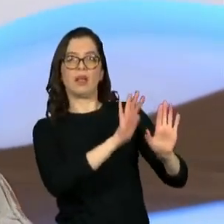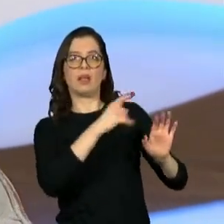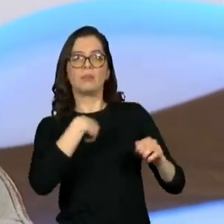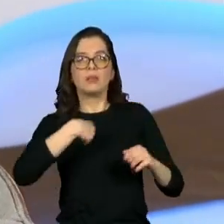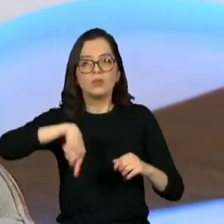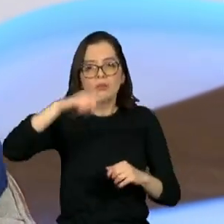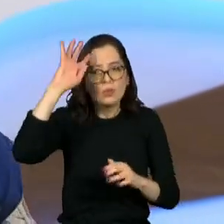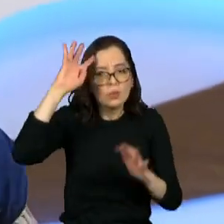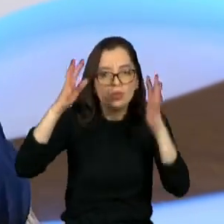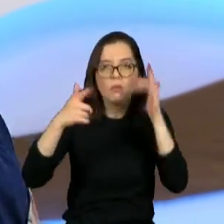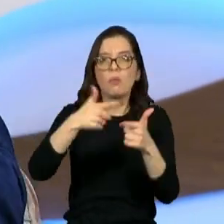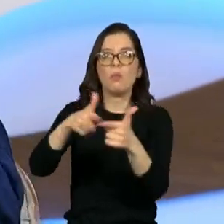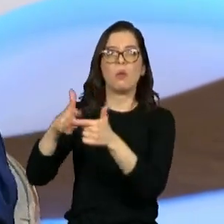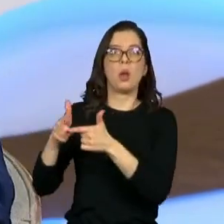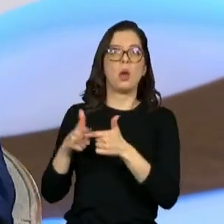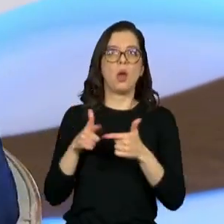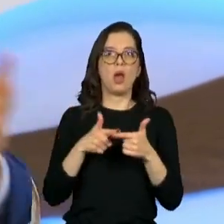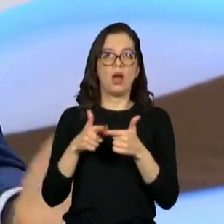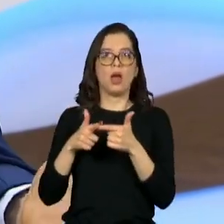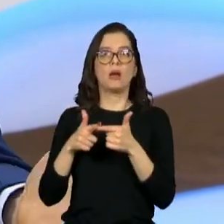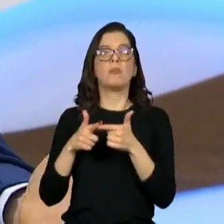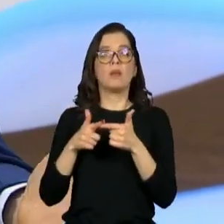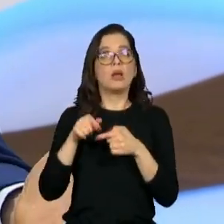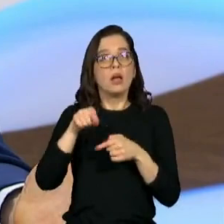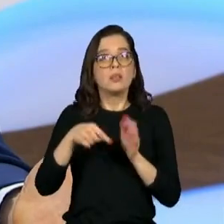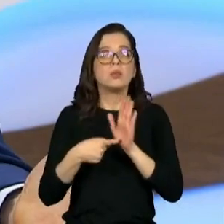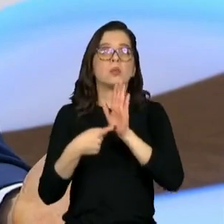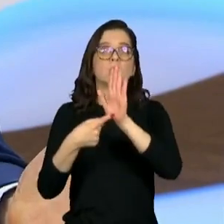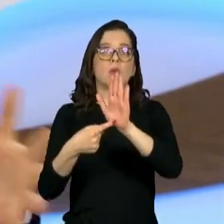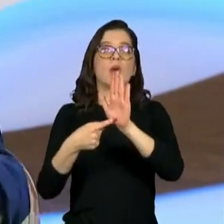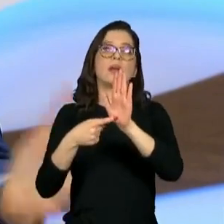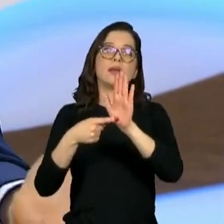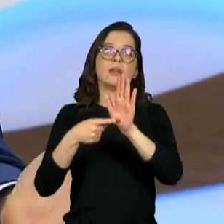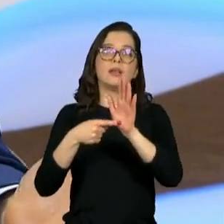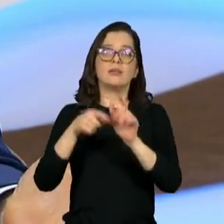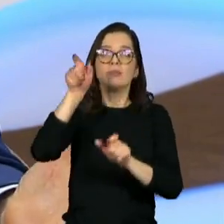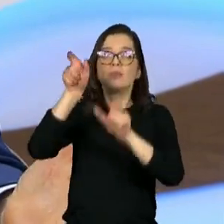science, all of our problems will be solved. It also leaves out democratic citizens.